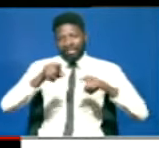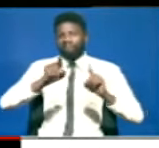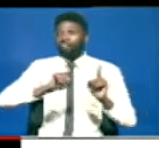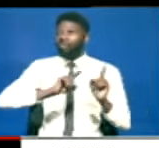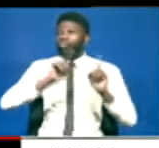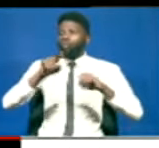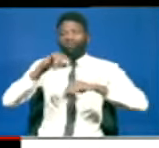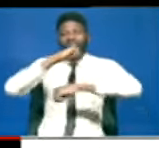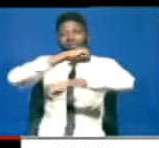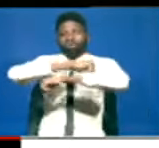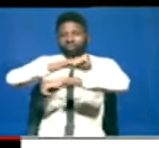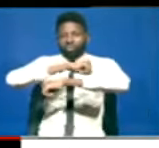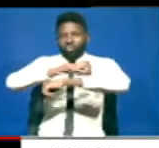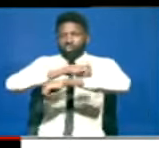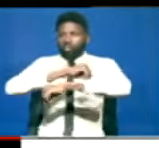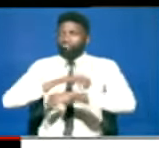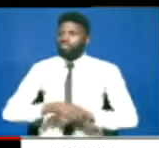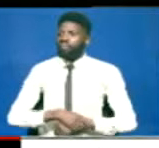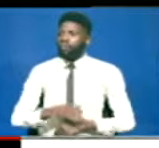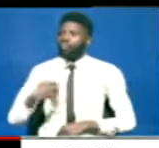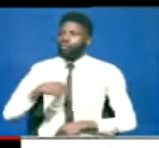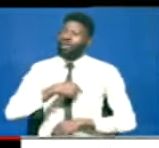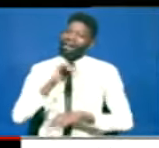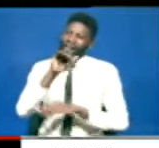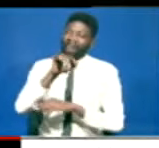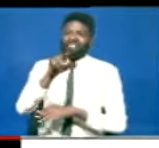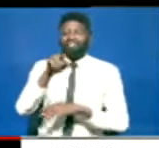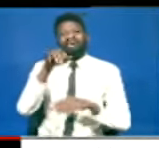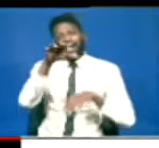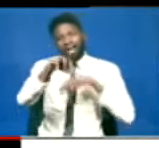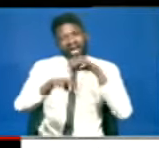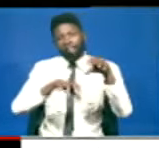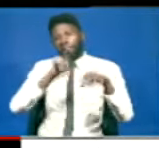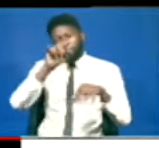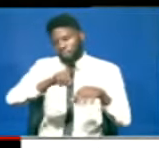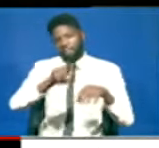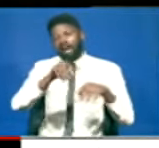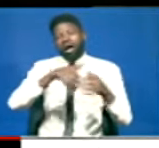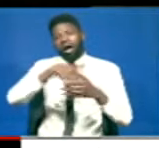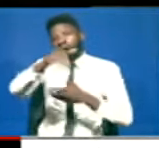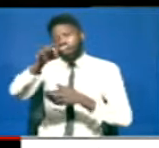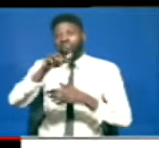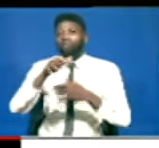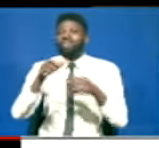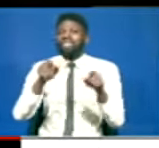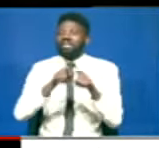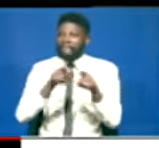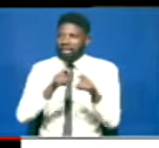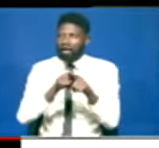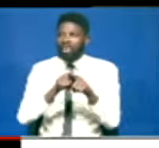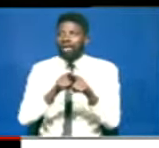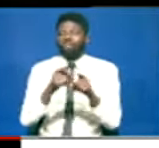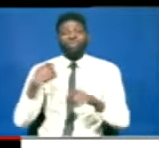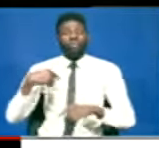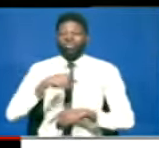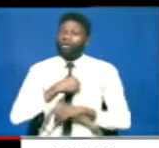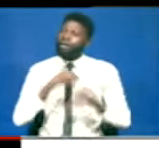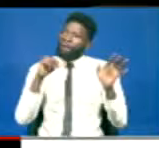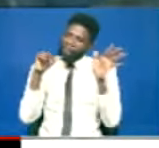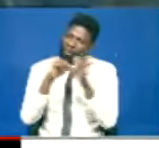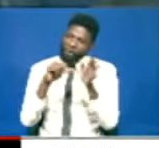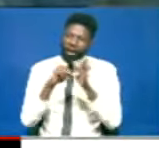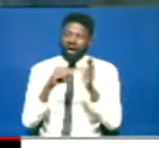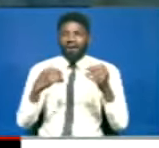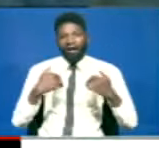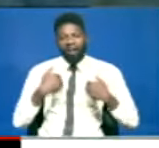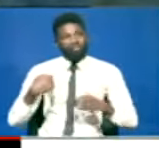Eh? Tuodesho hii manyama. Kwa maana kukiwa game wa kuji. Sasa si pia tuko na shida. Na tuko na